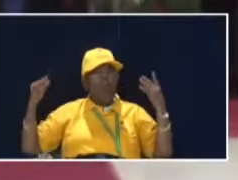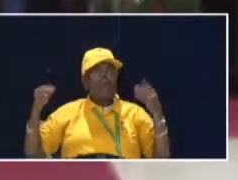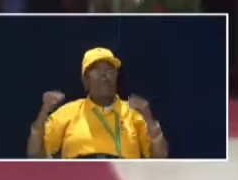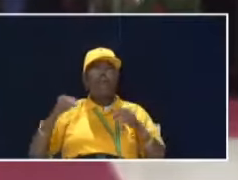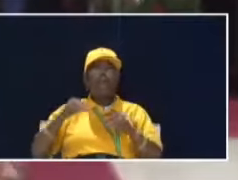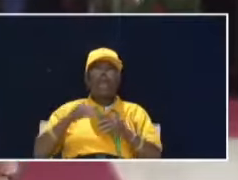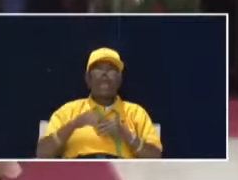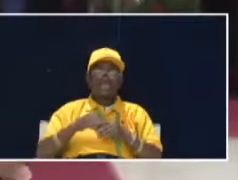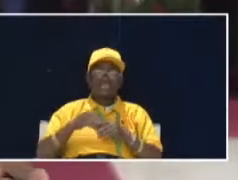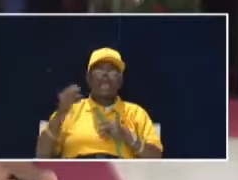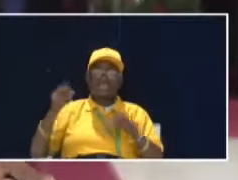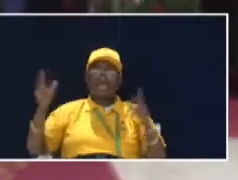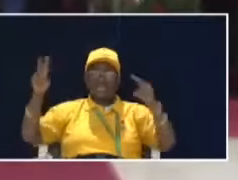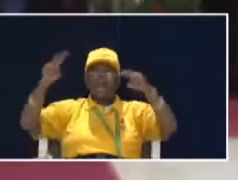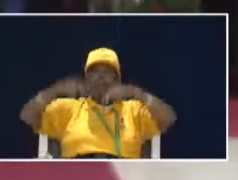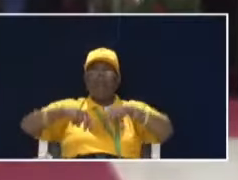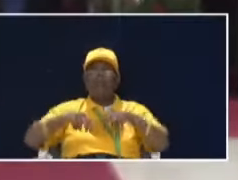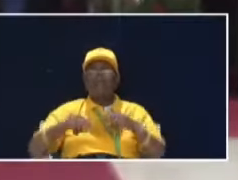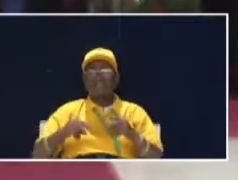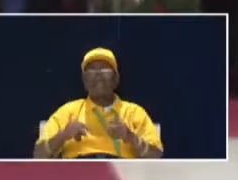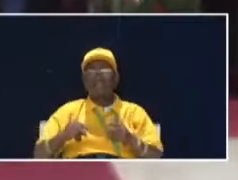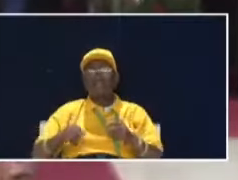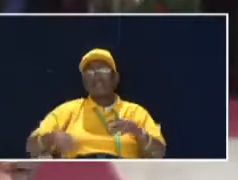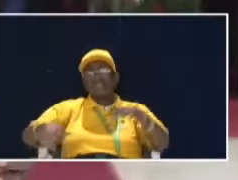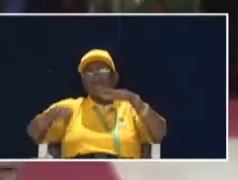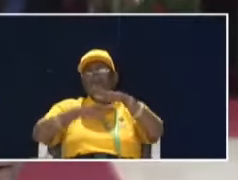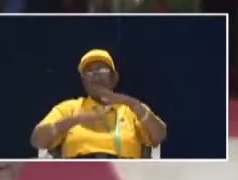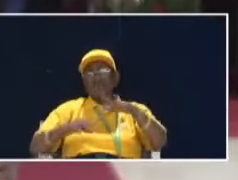in the valley below. Come apart.